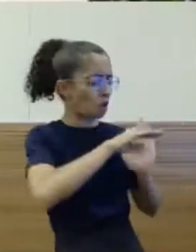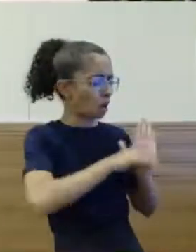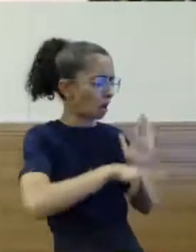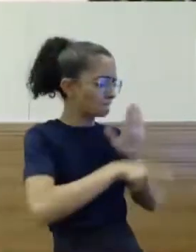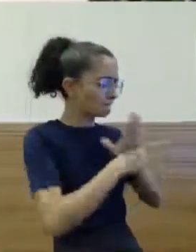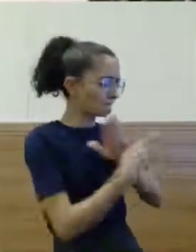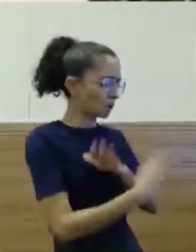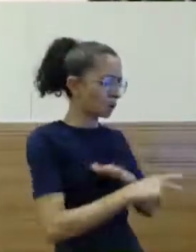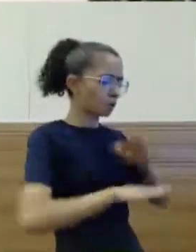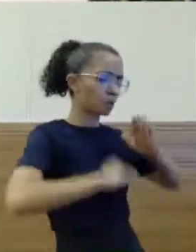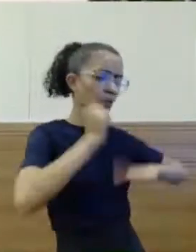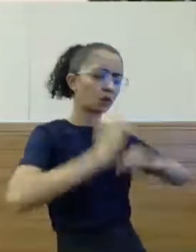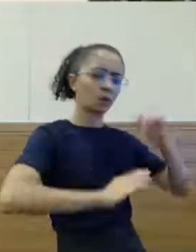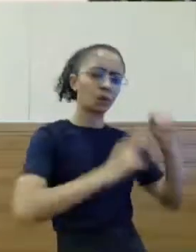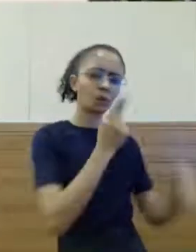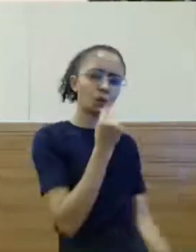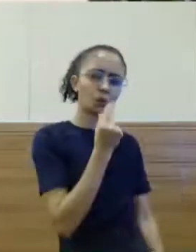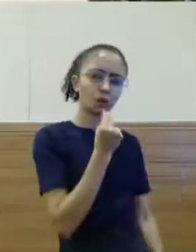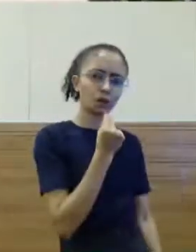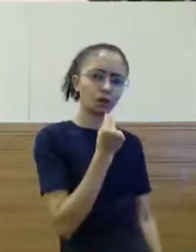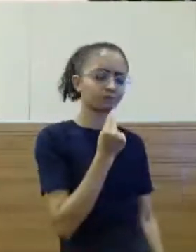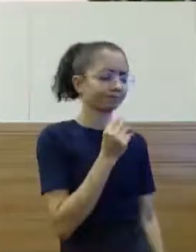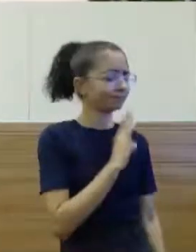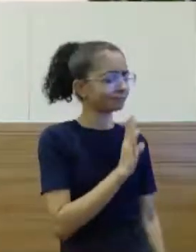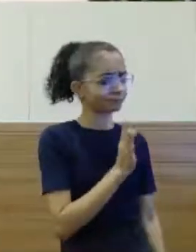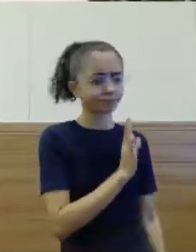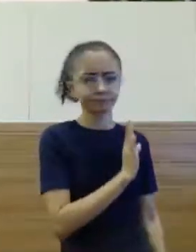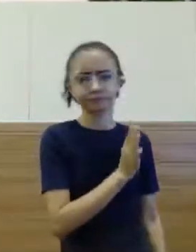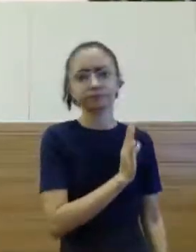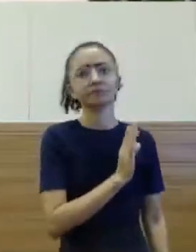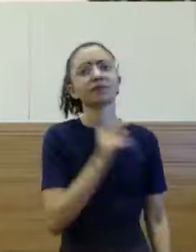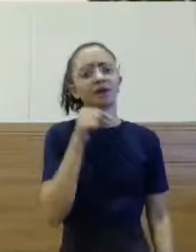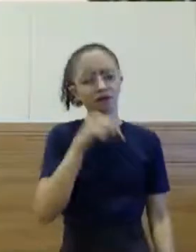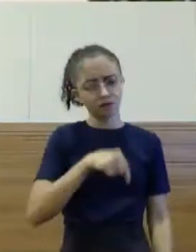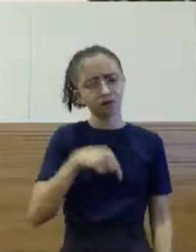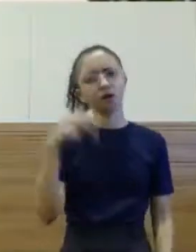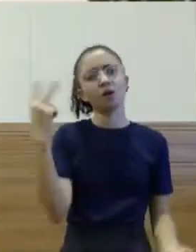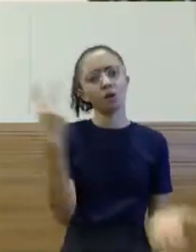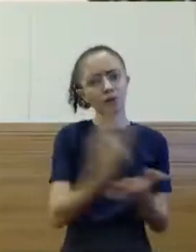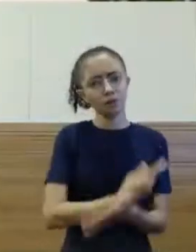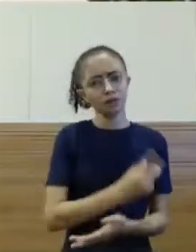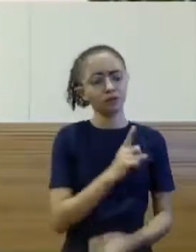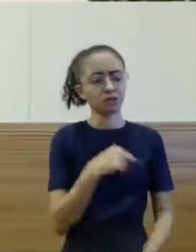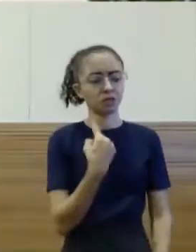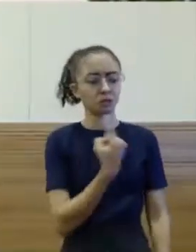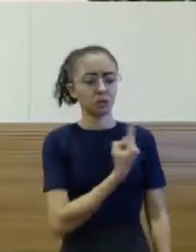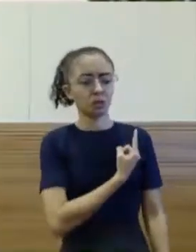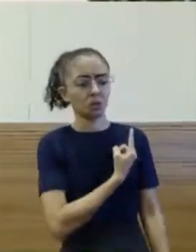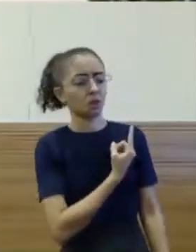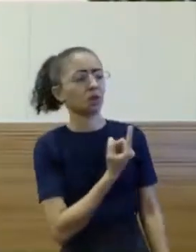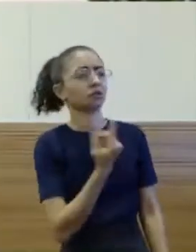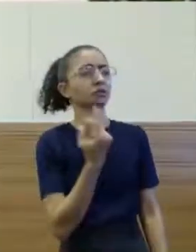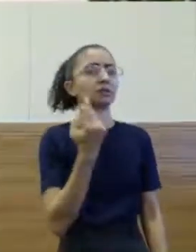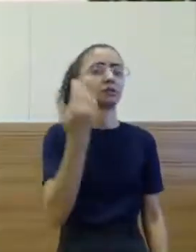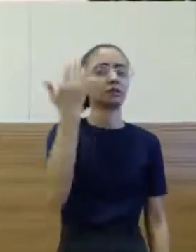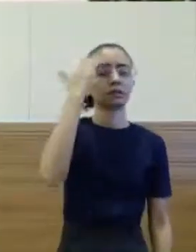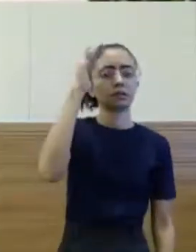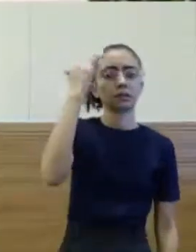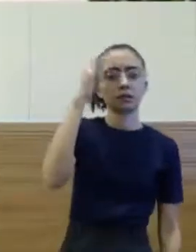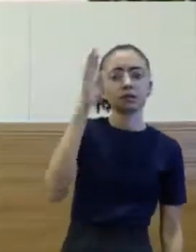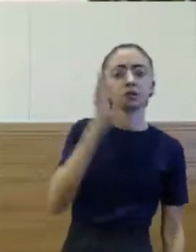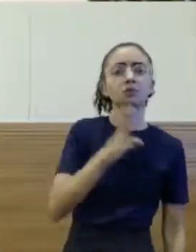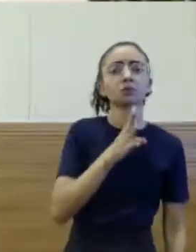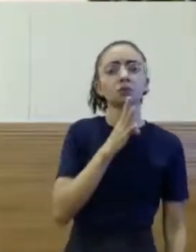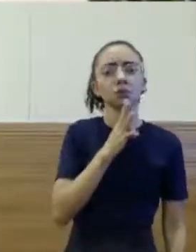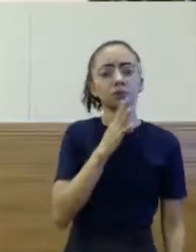those to leave this idea that the dietary guides are only belong to the nutritionists. We understand, we know that, and we understand